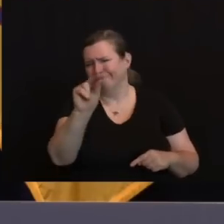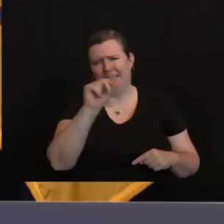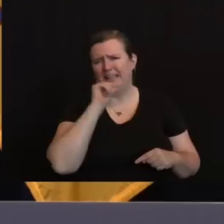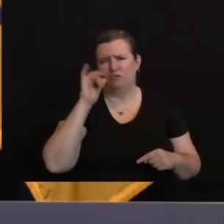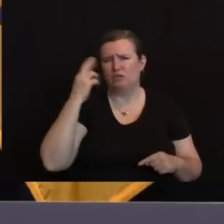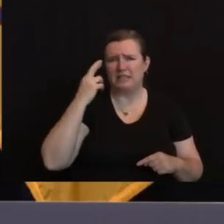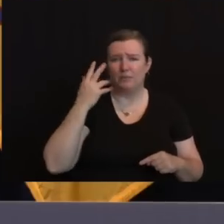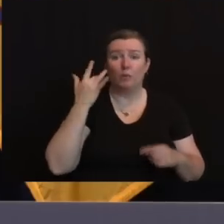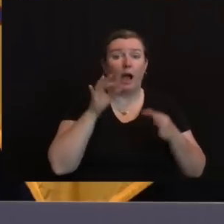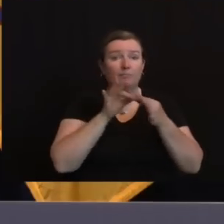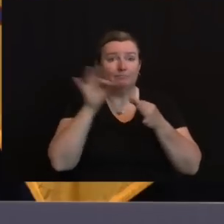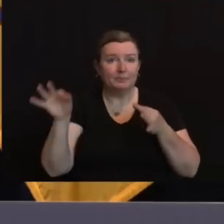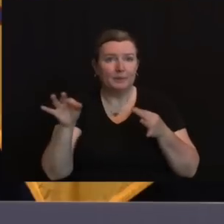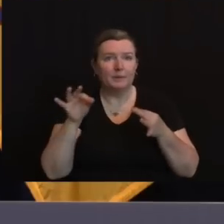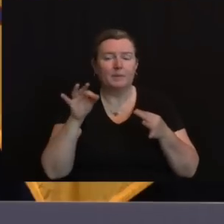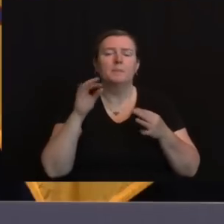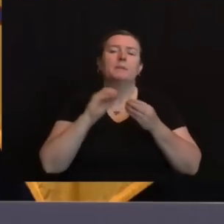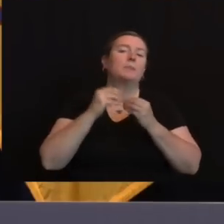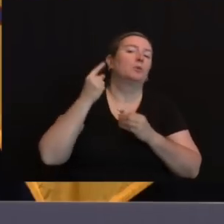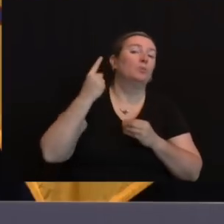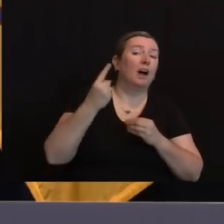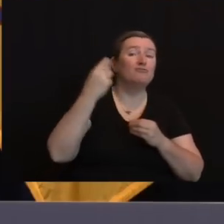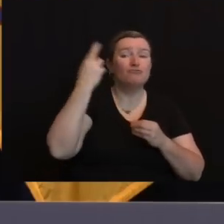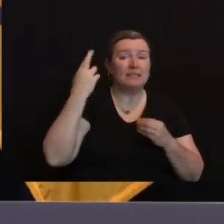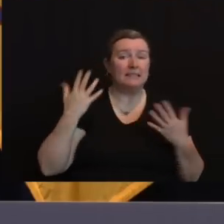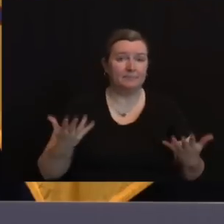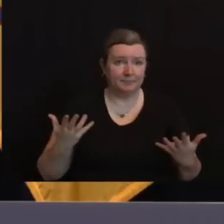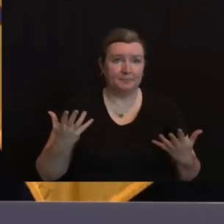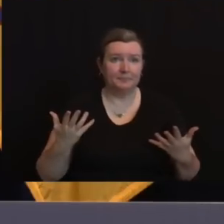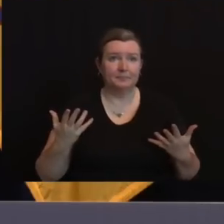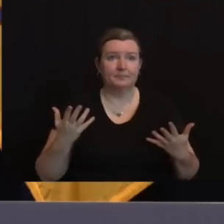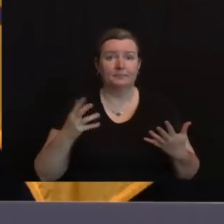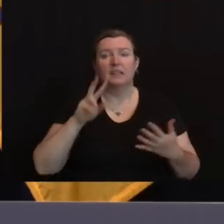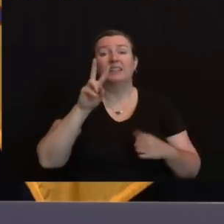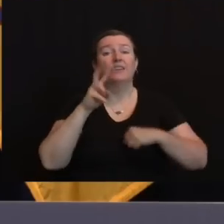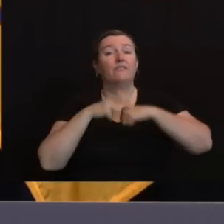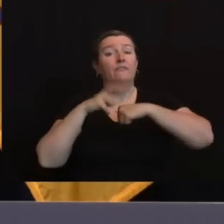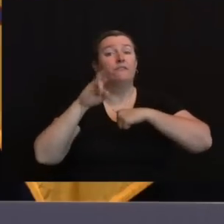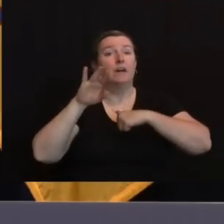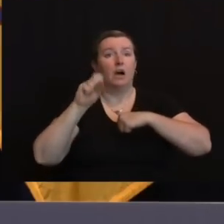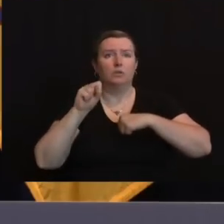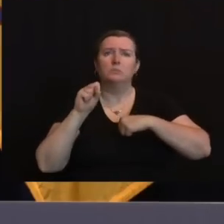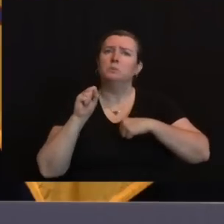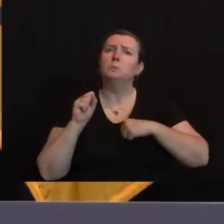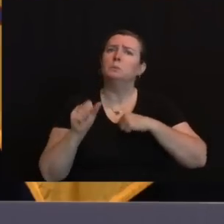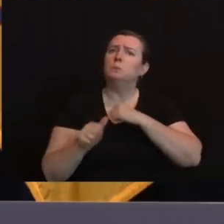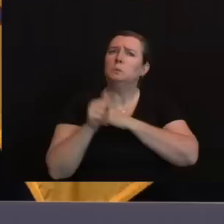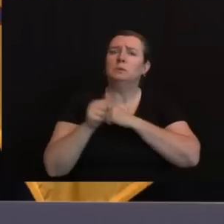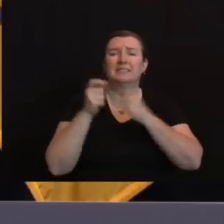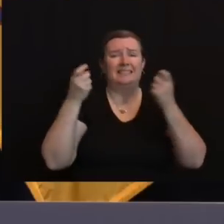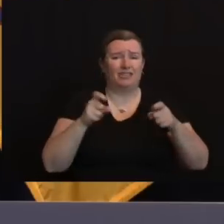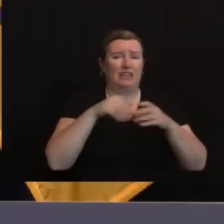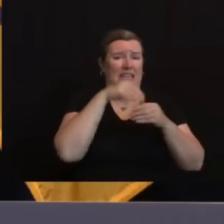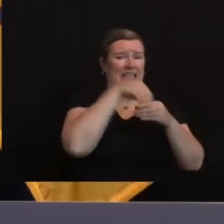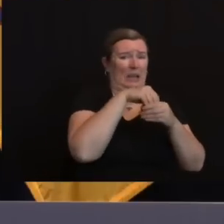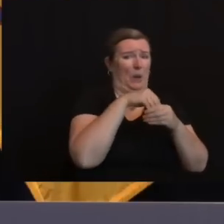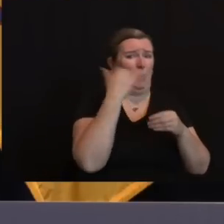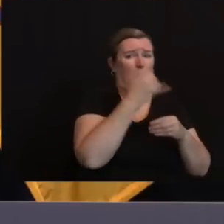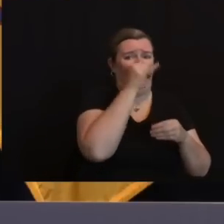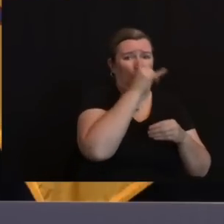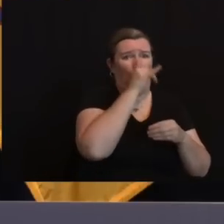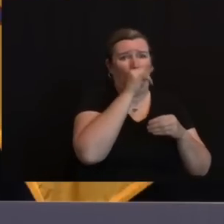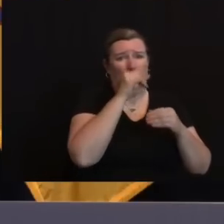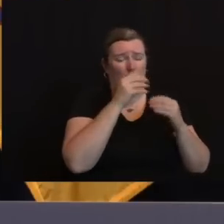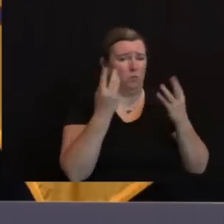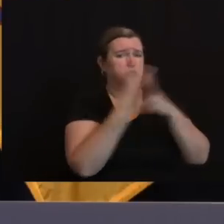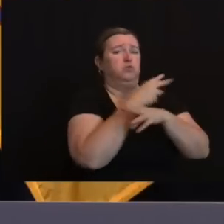reason is, number one, the lethality of this virus indoors versus outdoors. So you see that